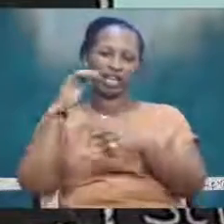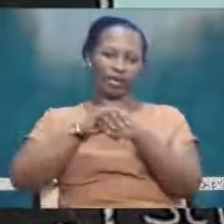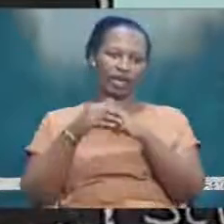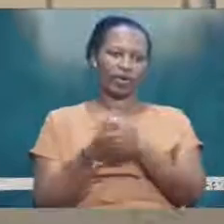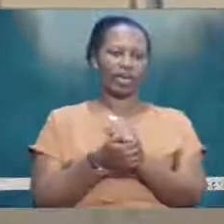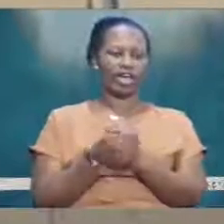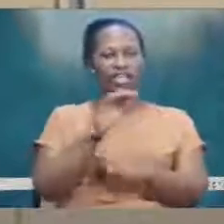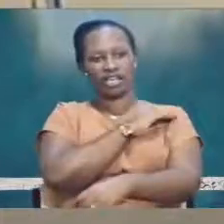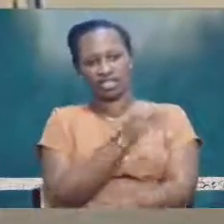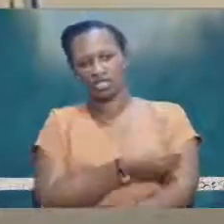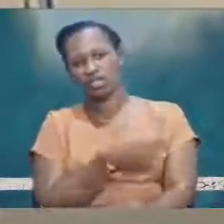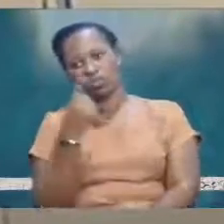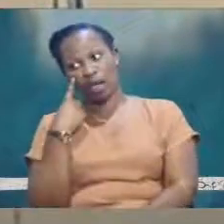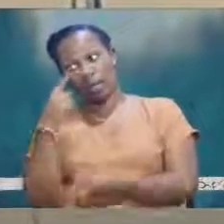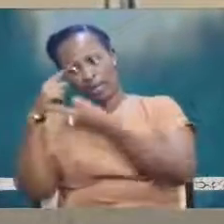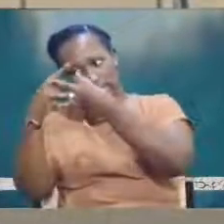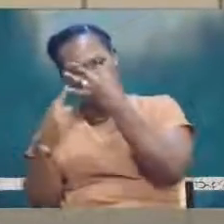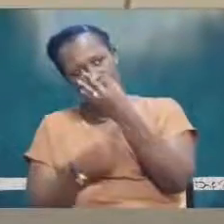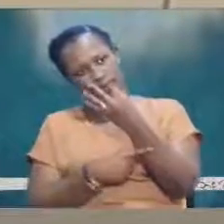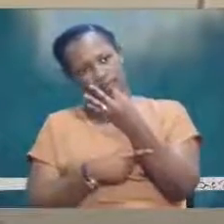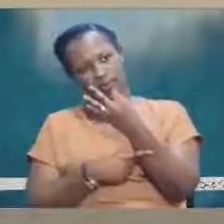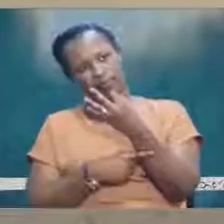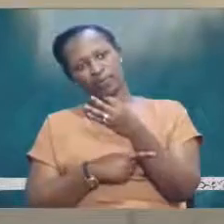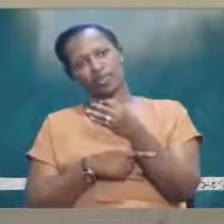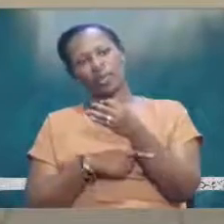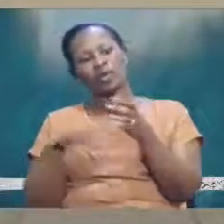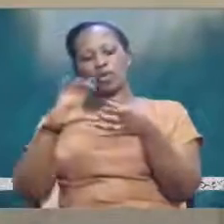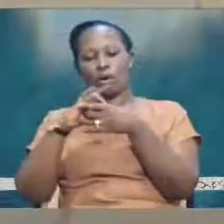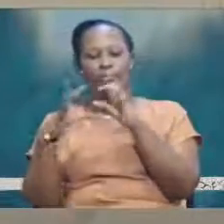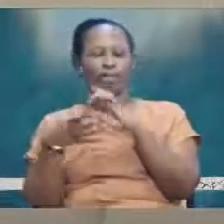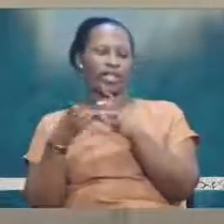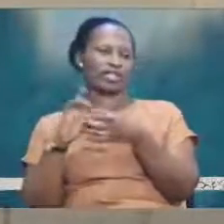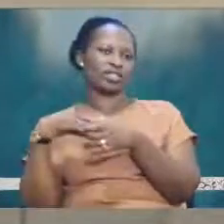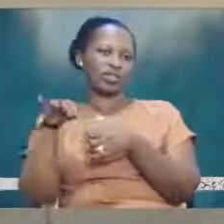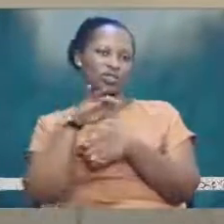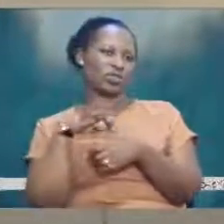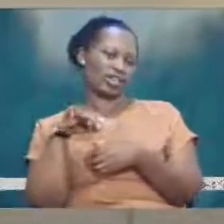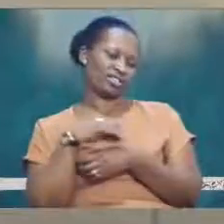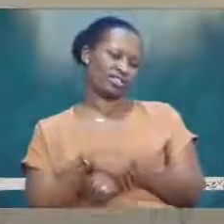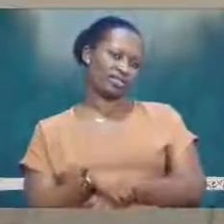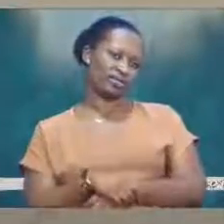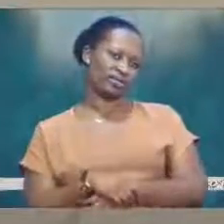starch, cellulose, and glycogen are complex sugars.